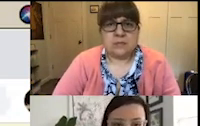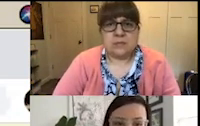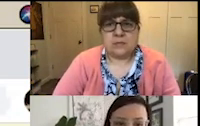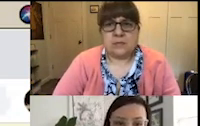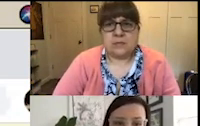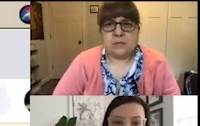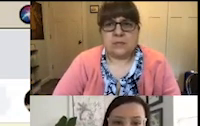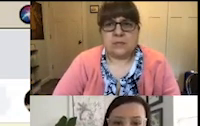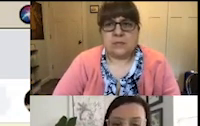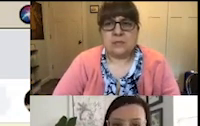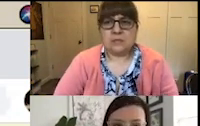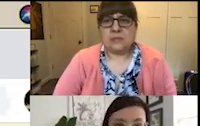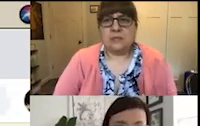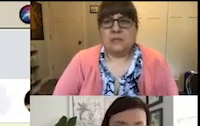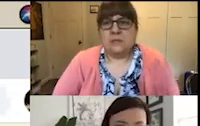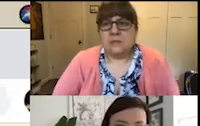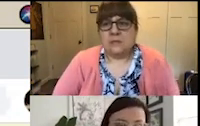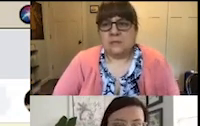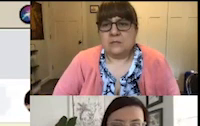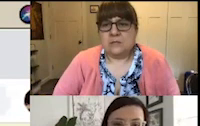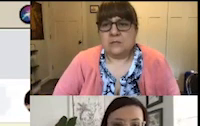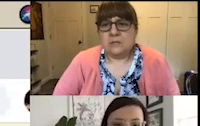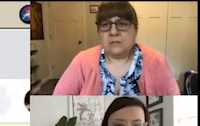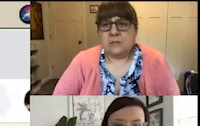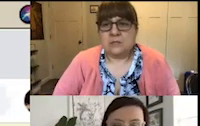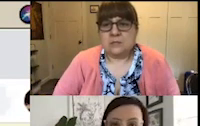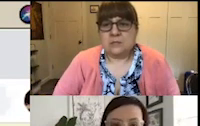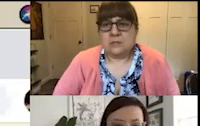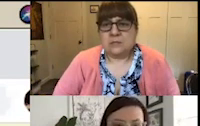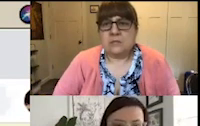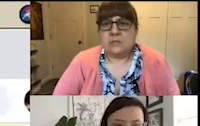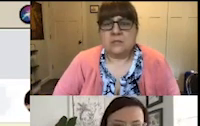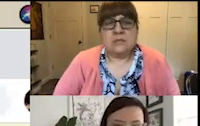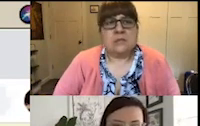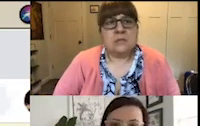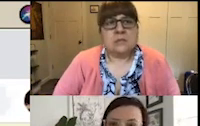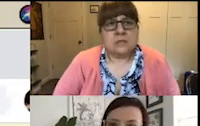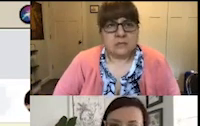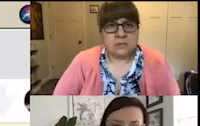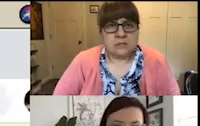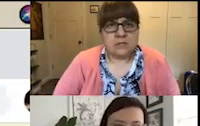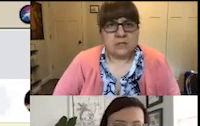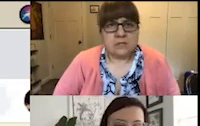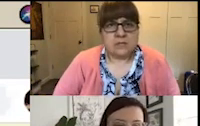Design at the Institute of American Indian Arts. And she has a Master's of Graphic Design from NC State University in North Carolina.